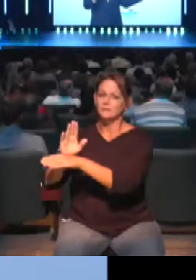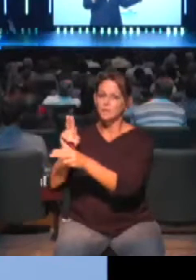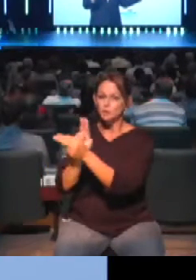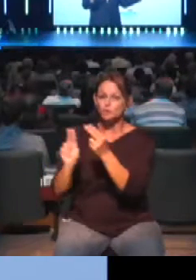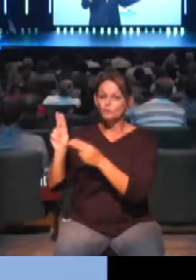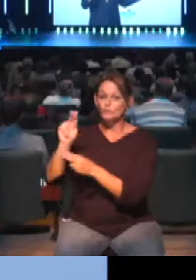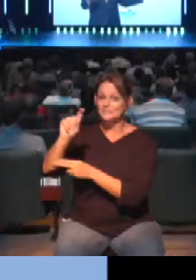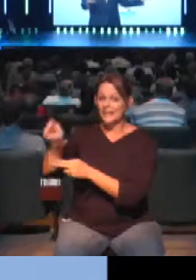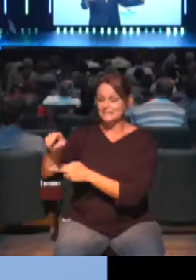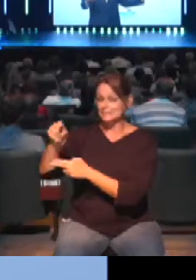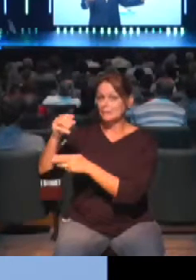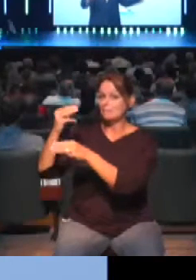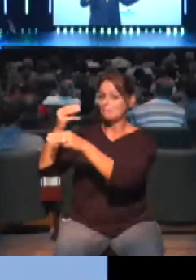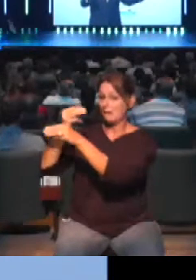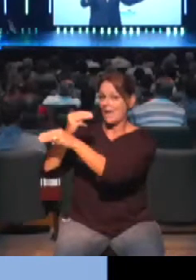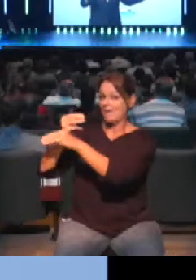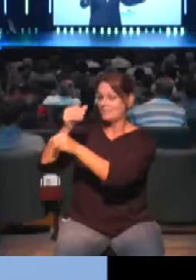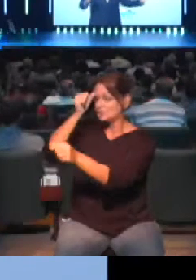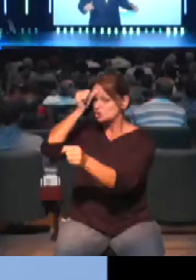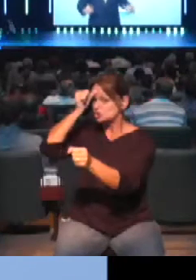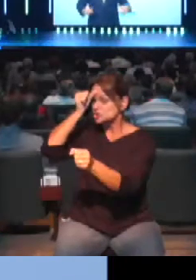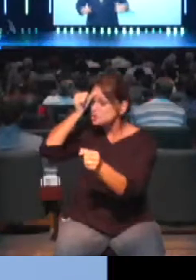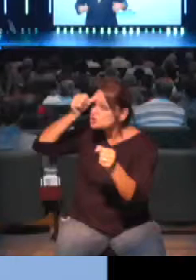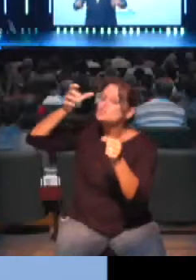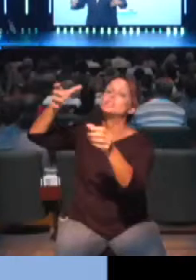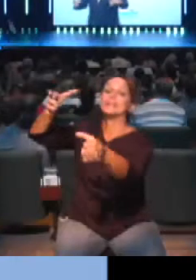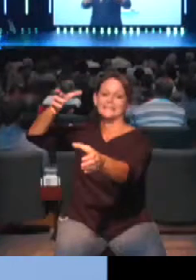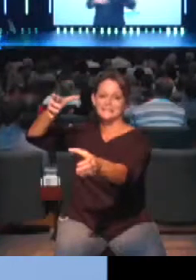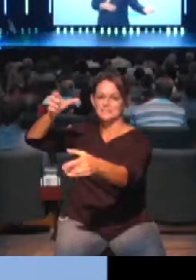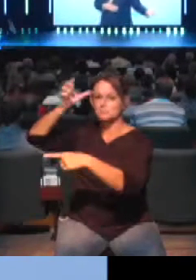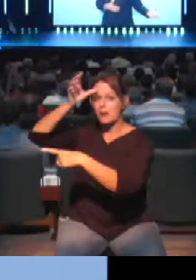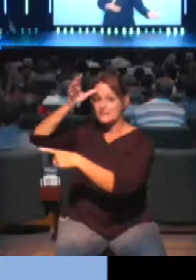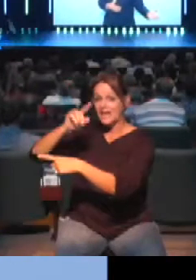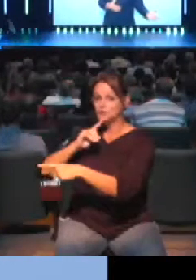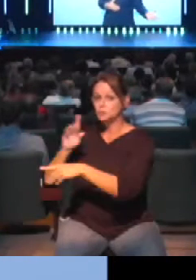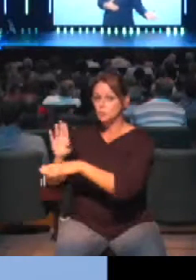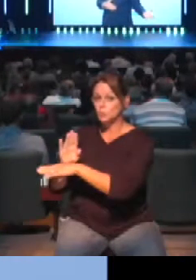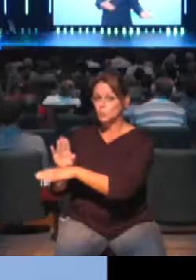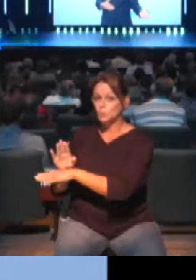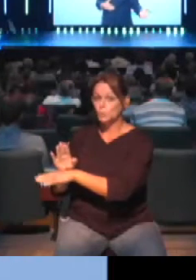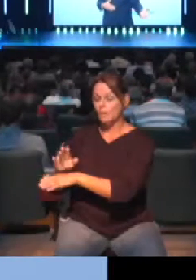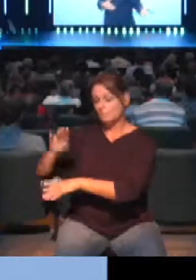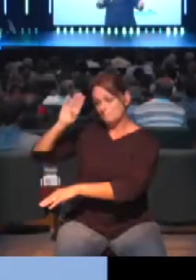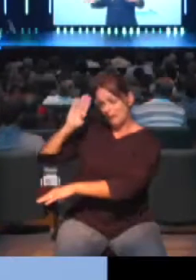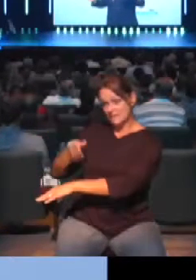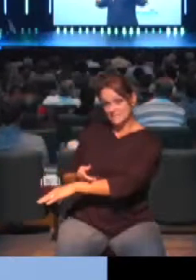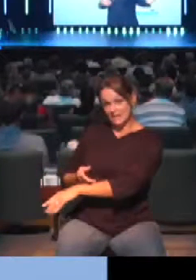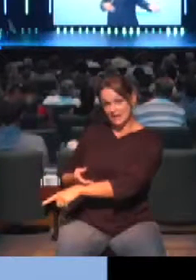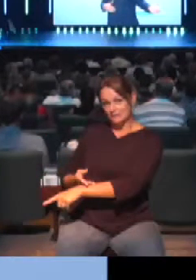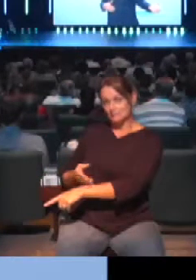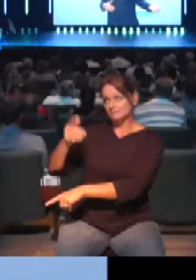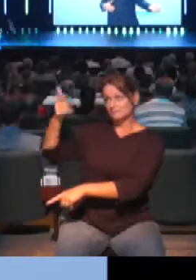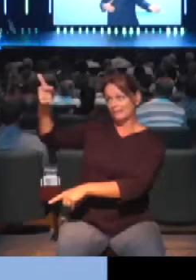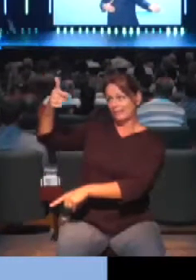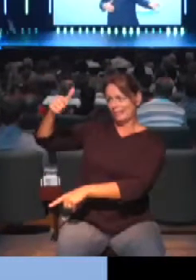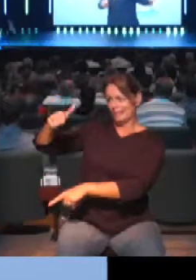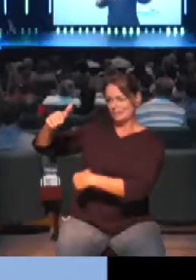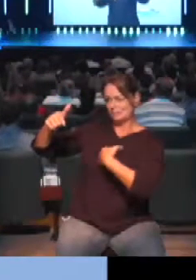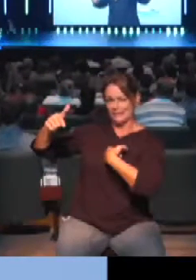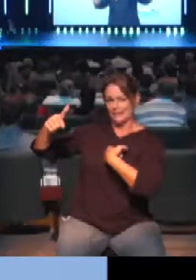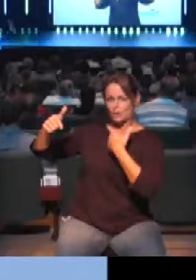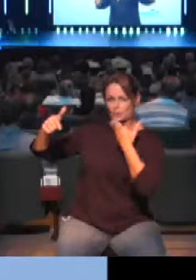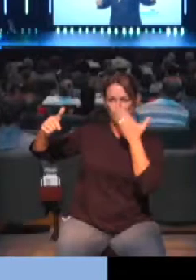Texas. He's a mathematical genius. He's a genius. He and my one of my sons, apparently it skips a generation,